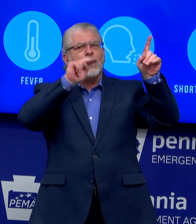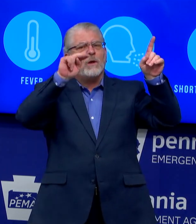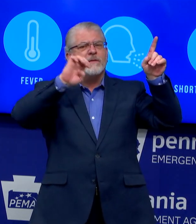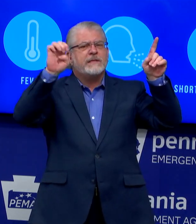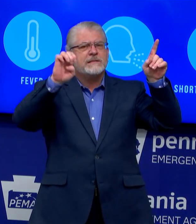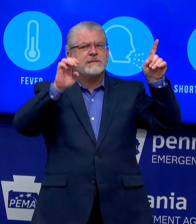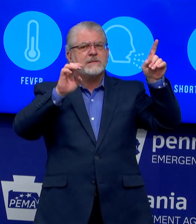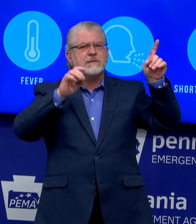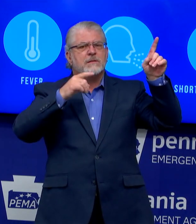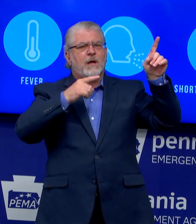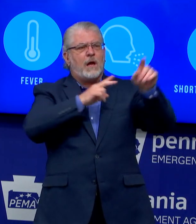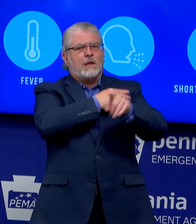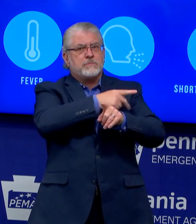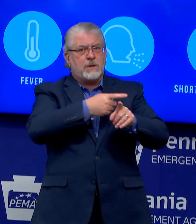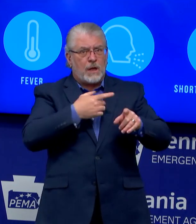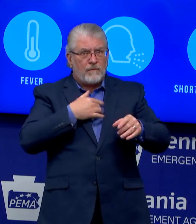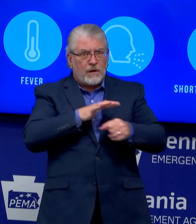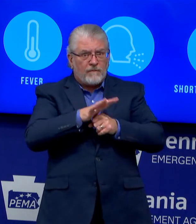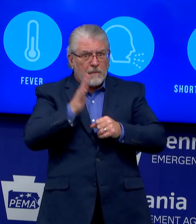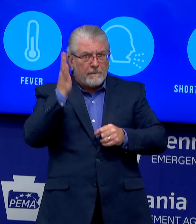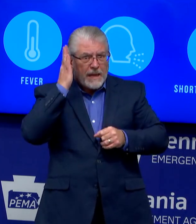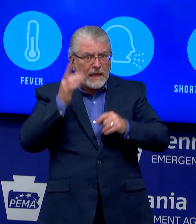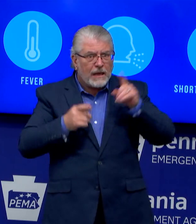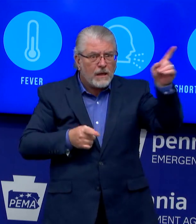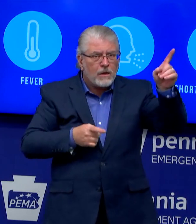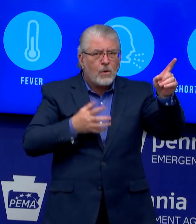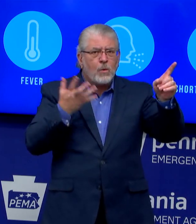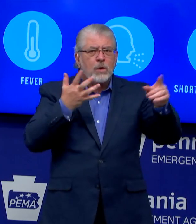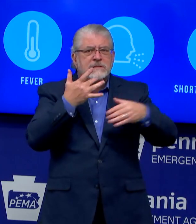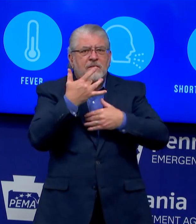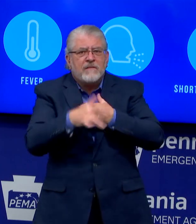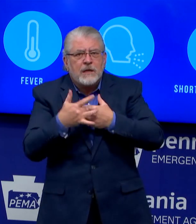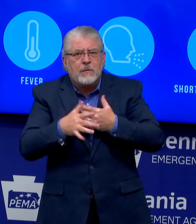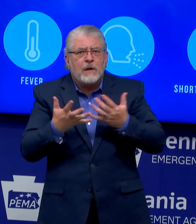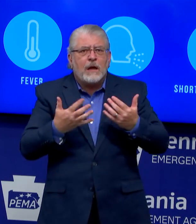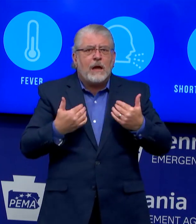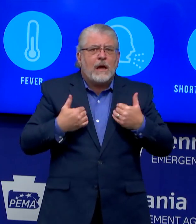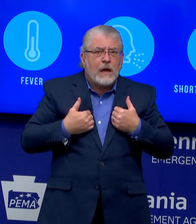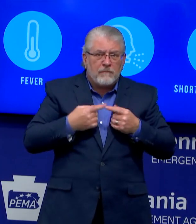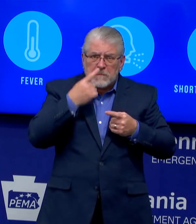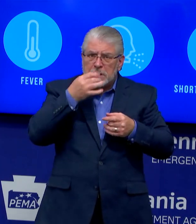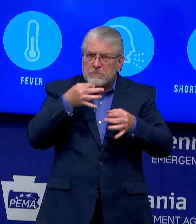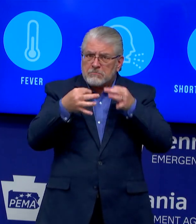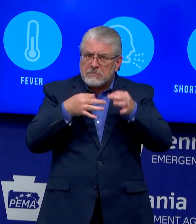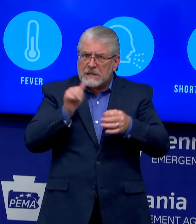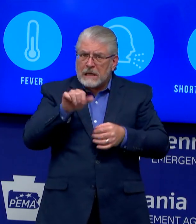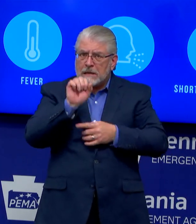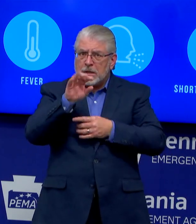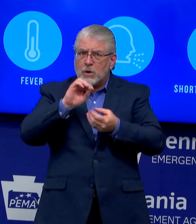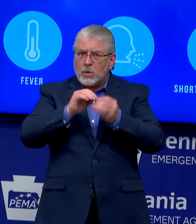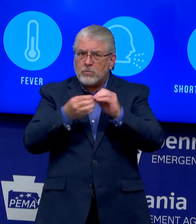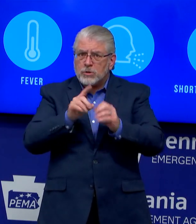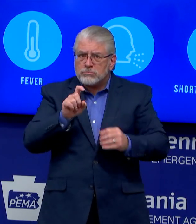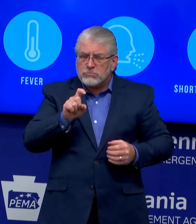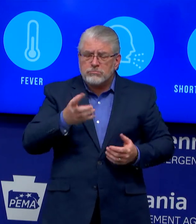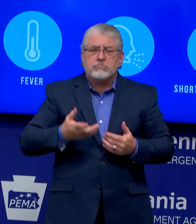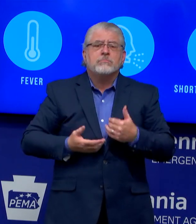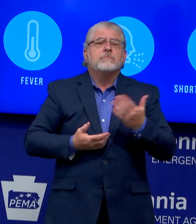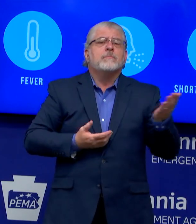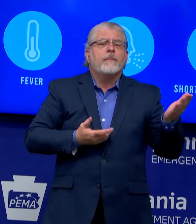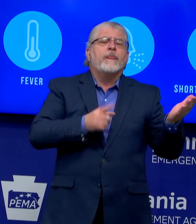filled? Mm-hmm. So thank you for that question. So I gave in this press conference some statewide data, and we do